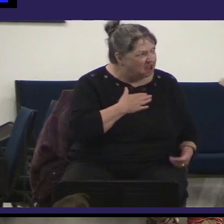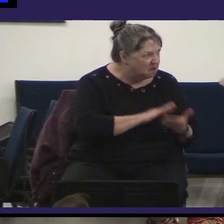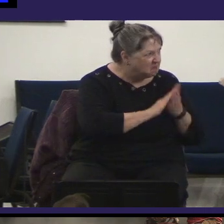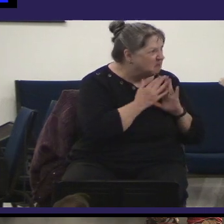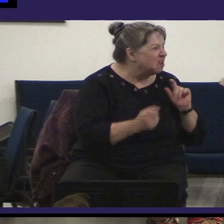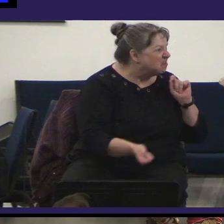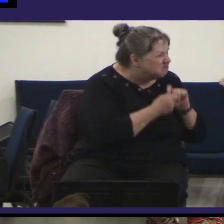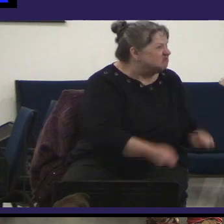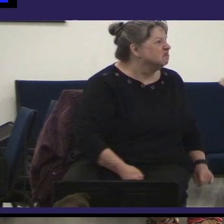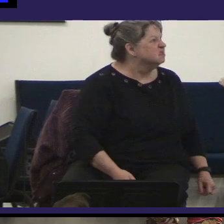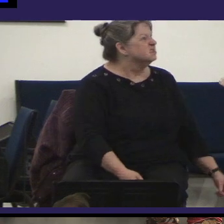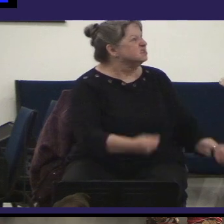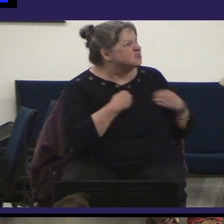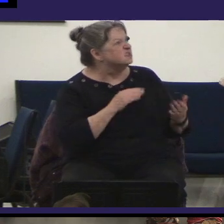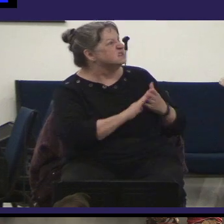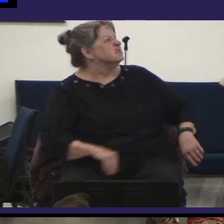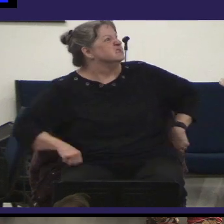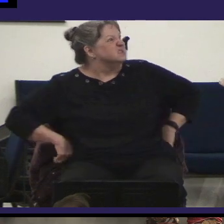peace.